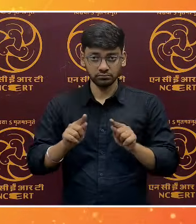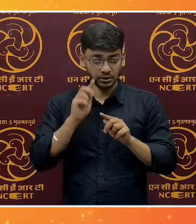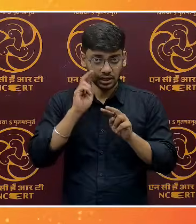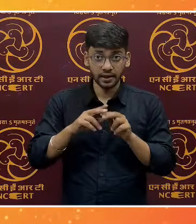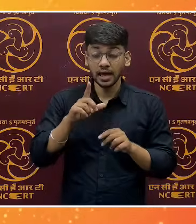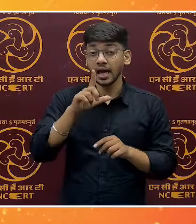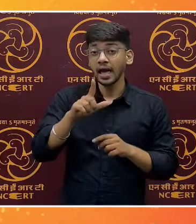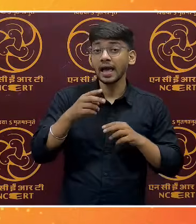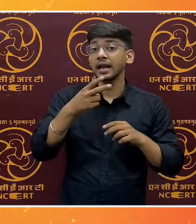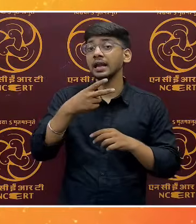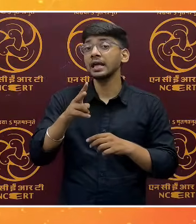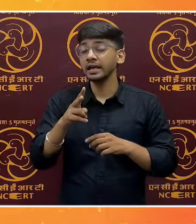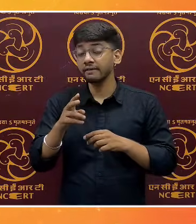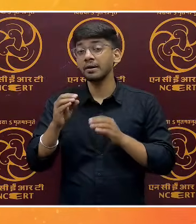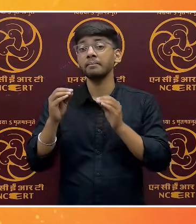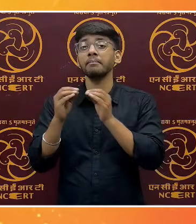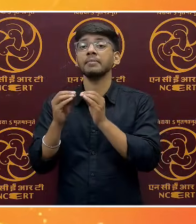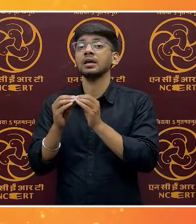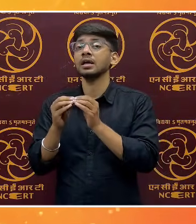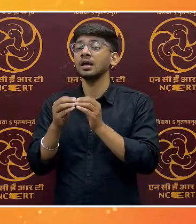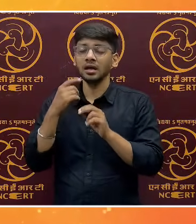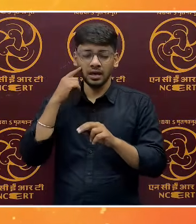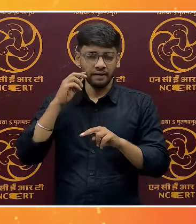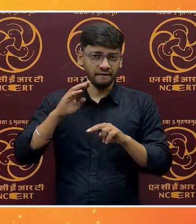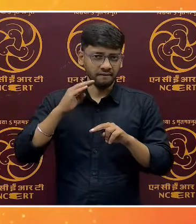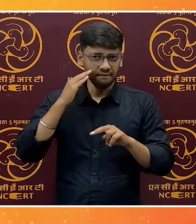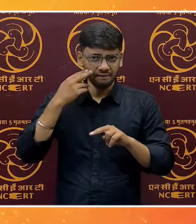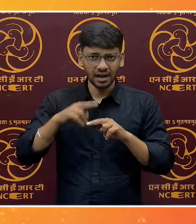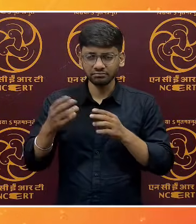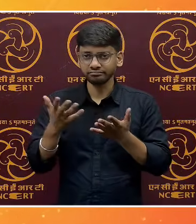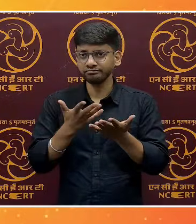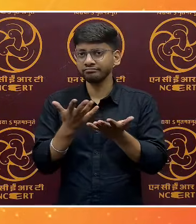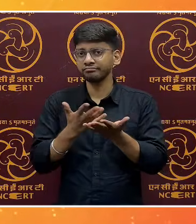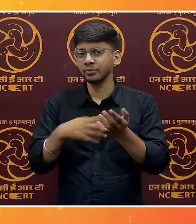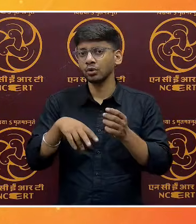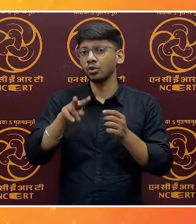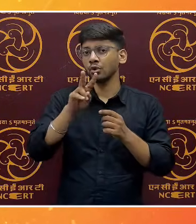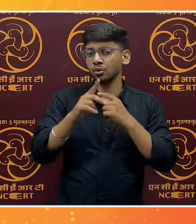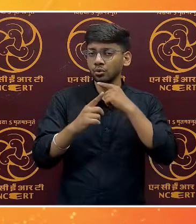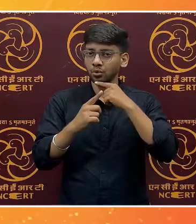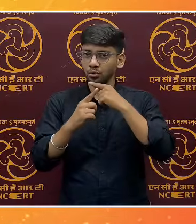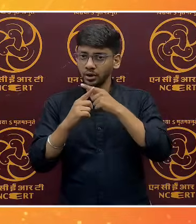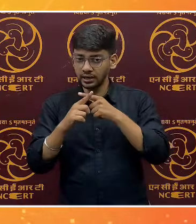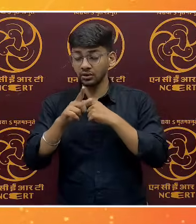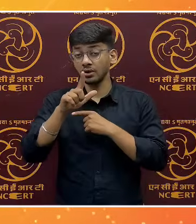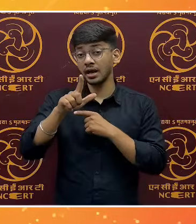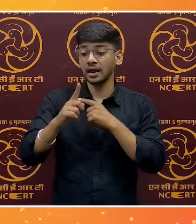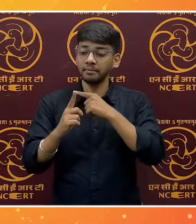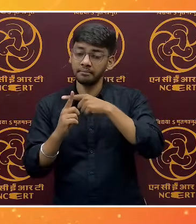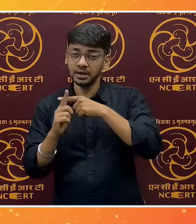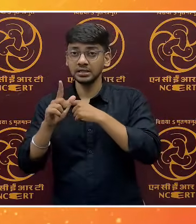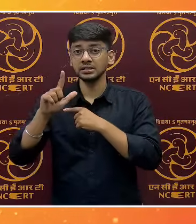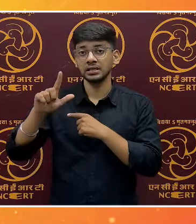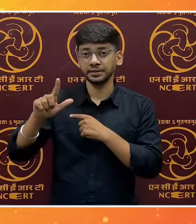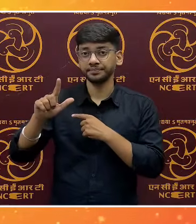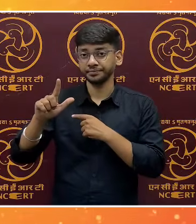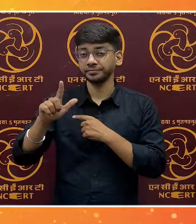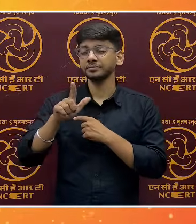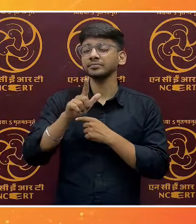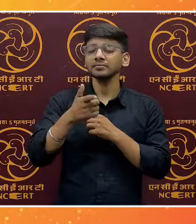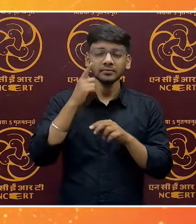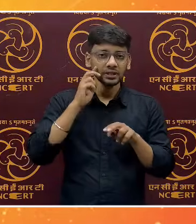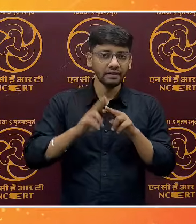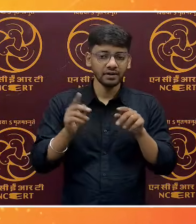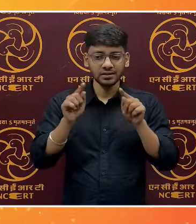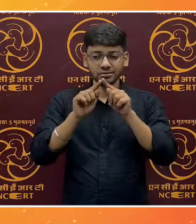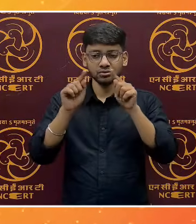L should be equals to V. When we talk about square, it will become 2 into L plus L, because L is, if we talk about